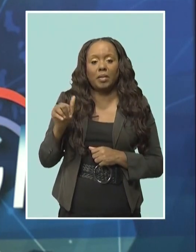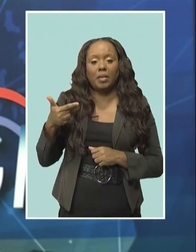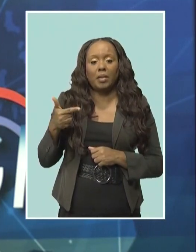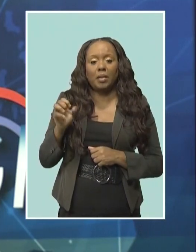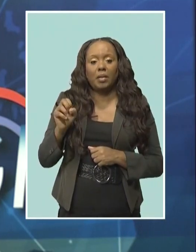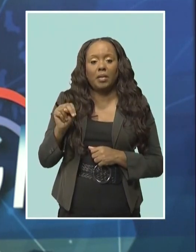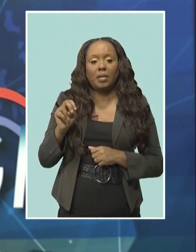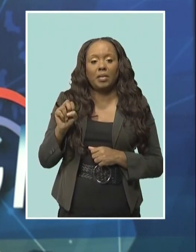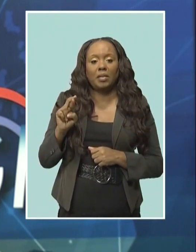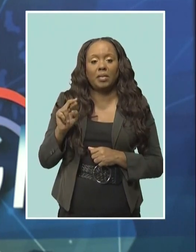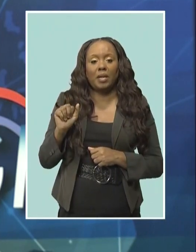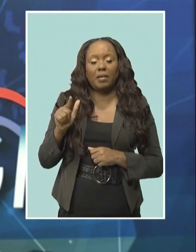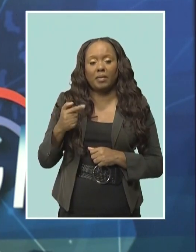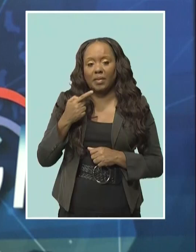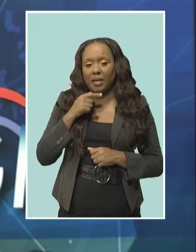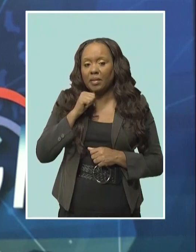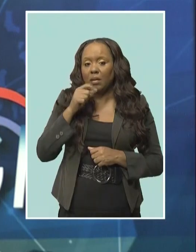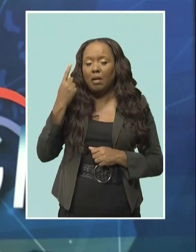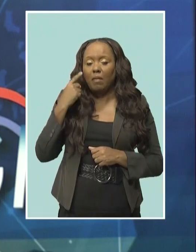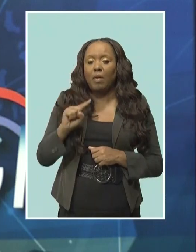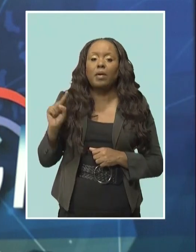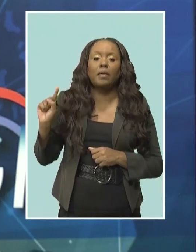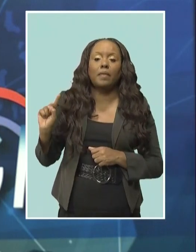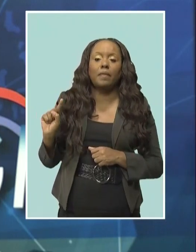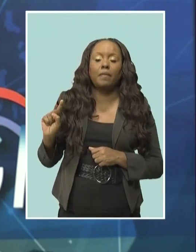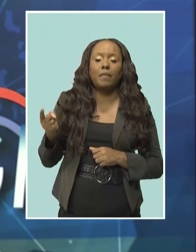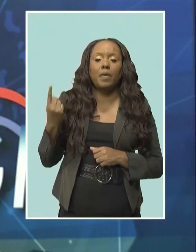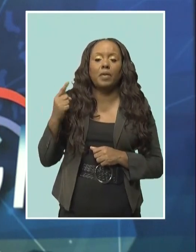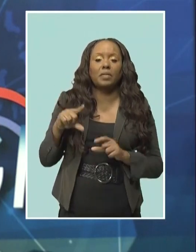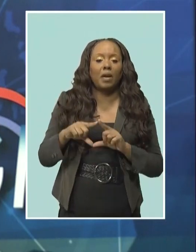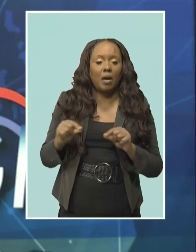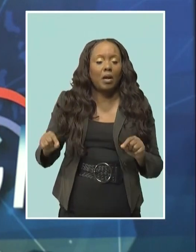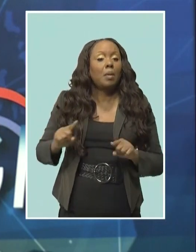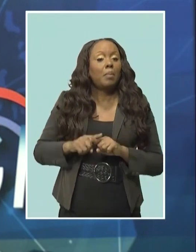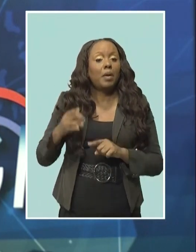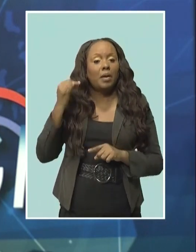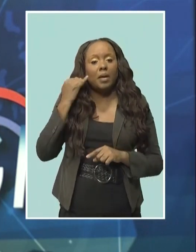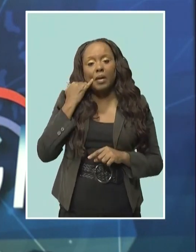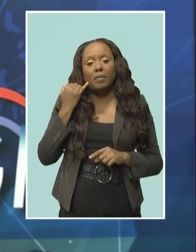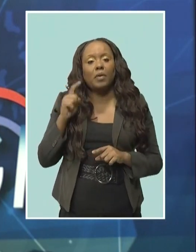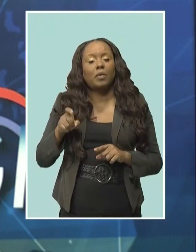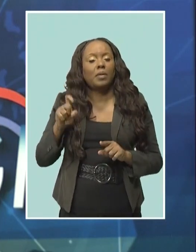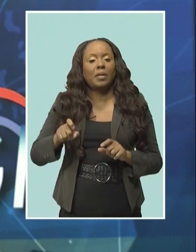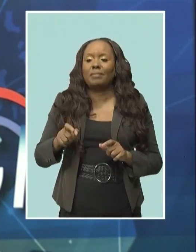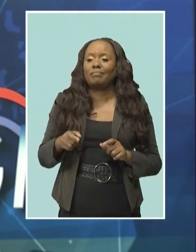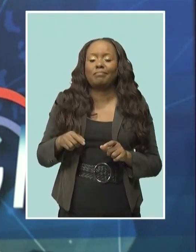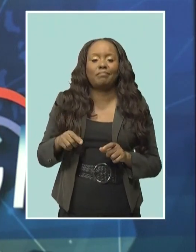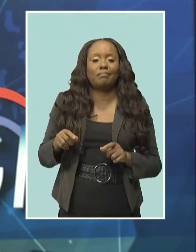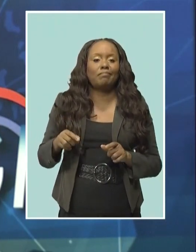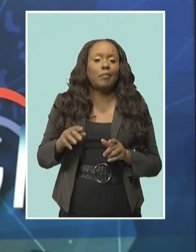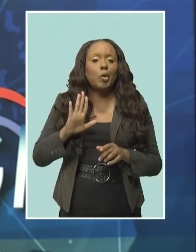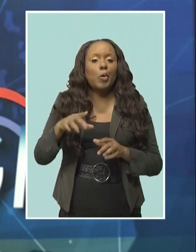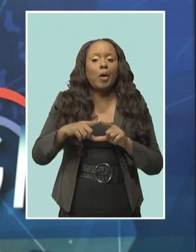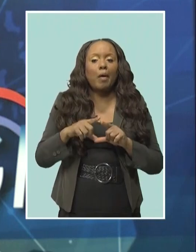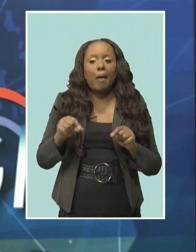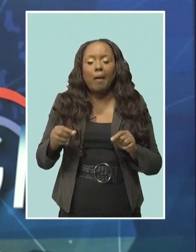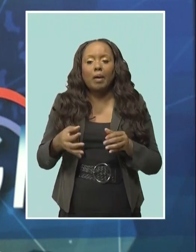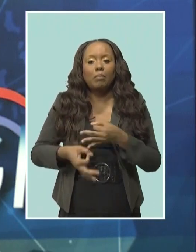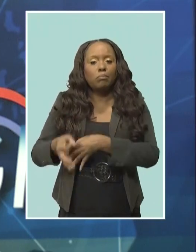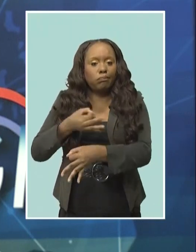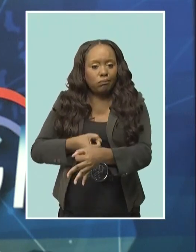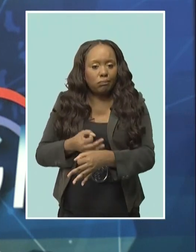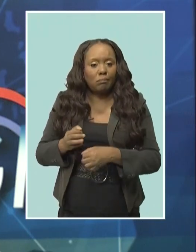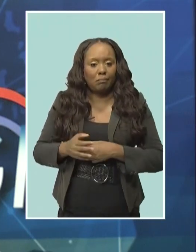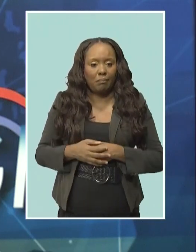first issue of the card. He explains it only applies to replacement cards. And as such, Mr. Marshall revealed that